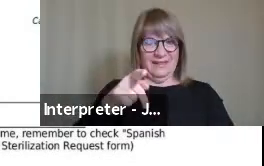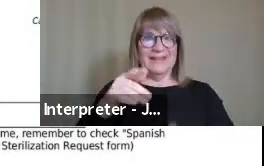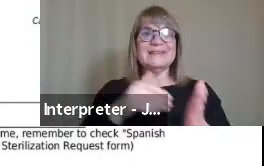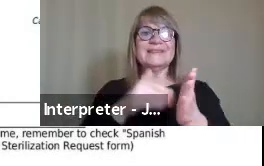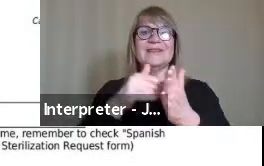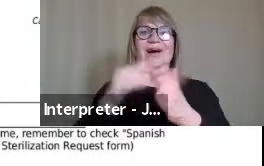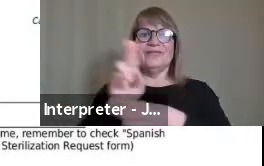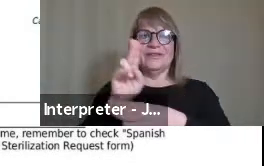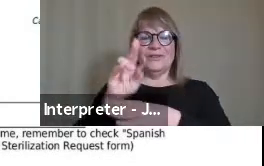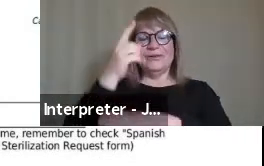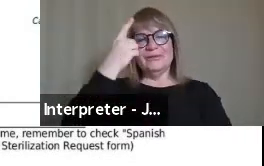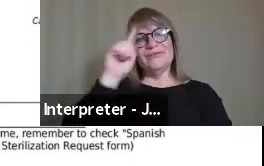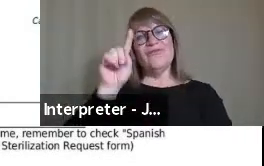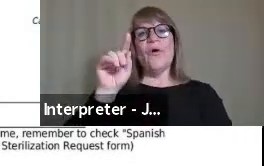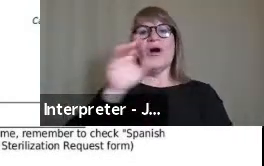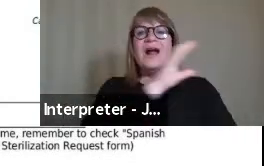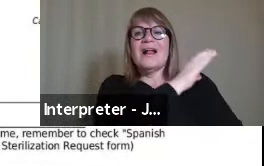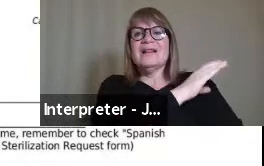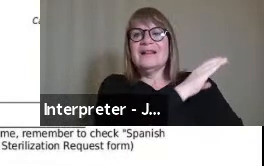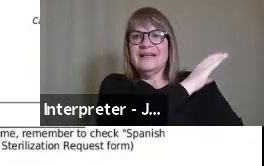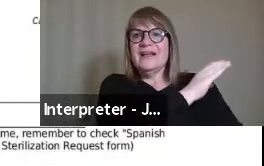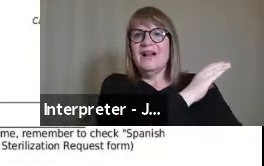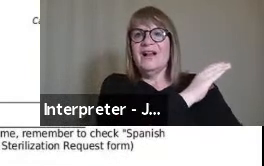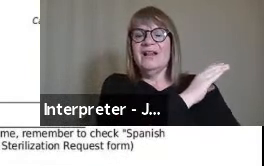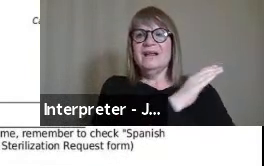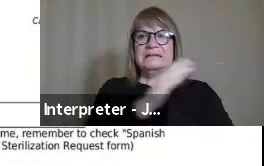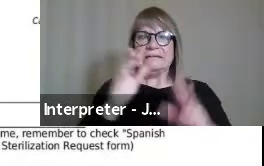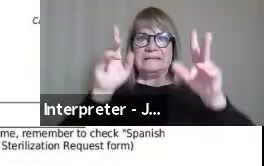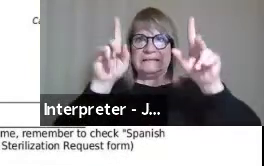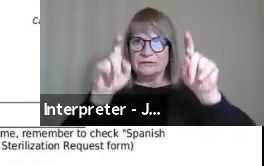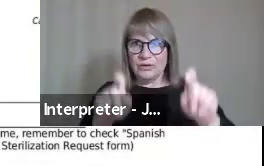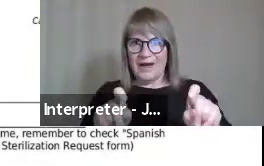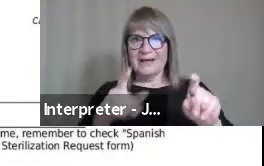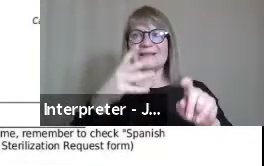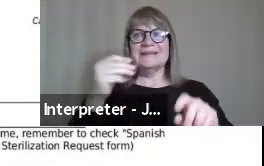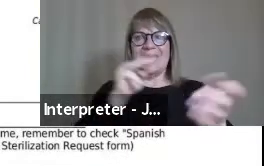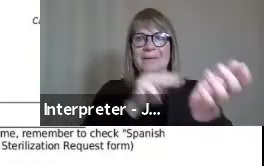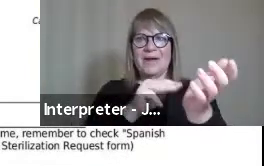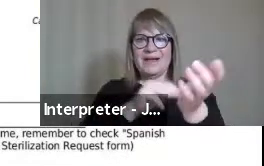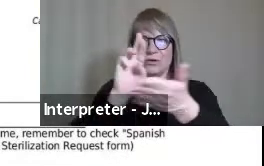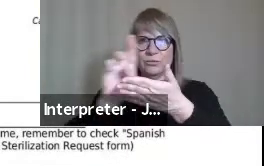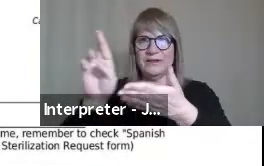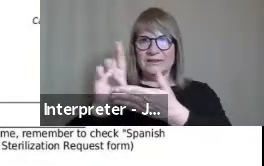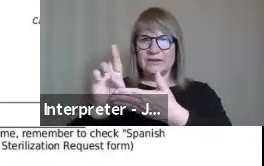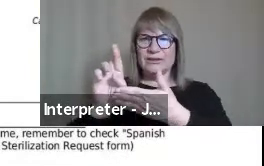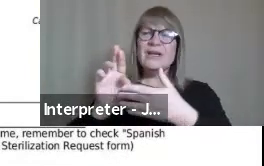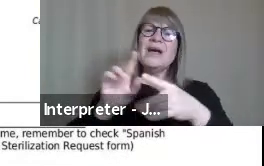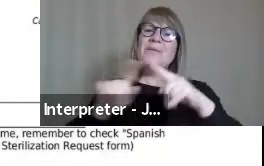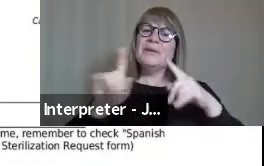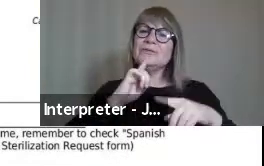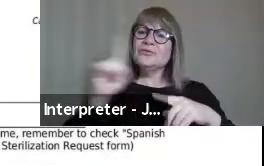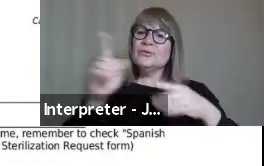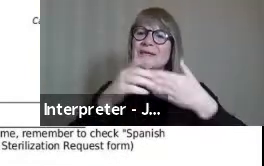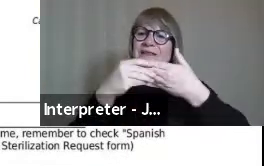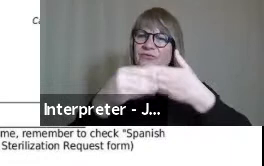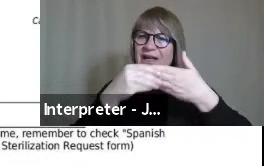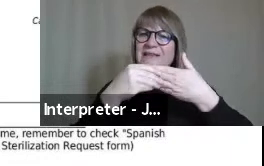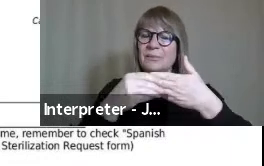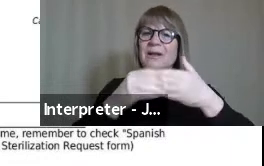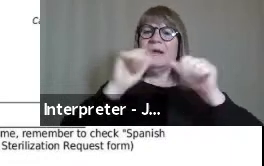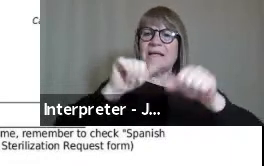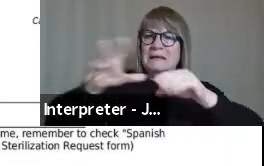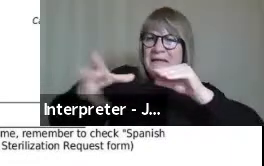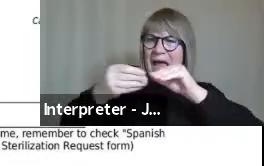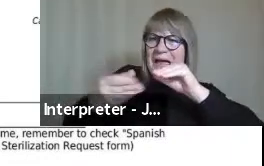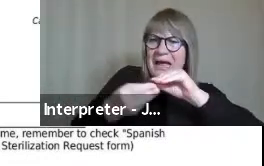clinical trials or other medical research um but it's also a flexible platform that can handle complex data so it